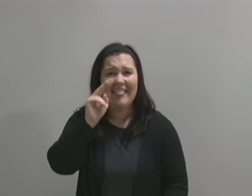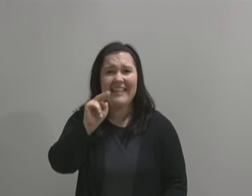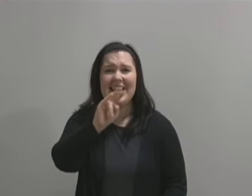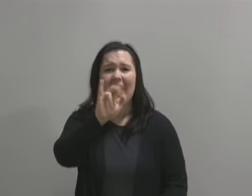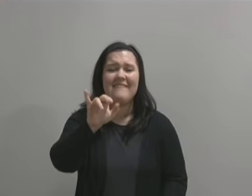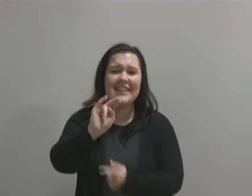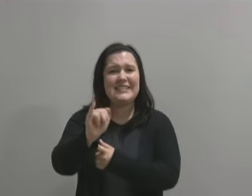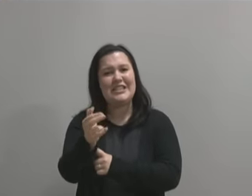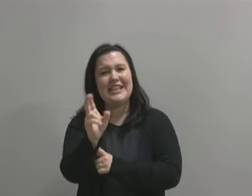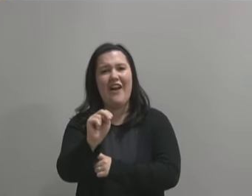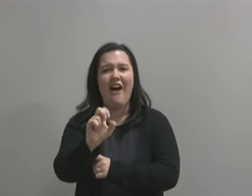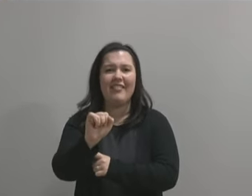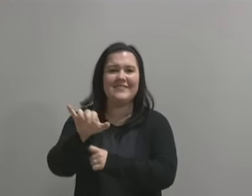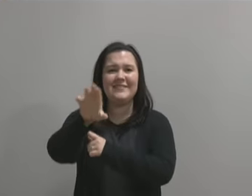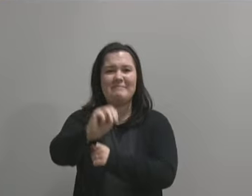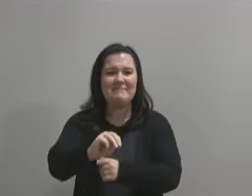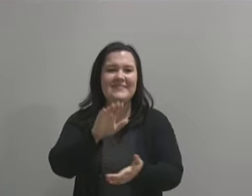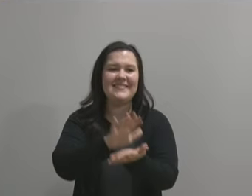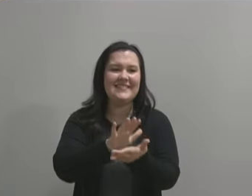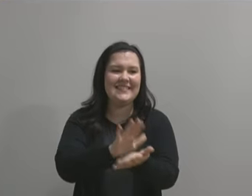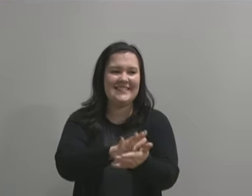Jindal School of Management.